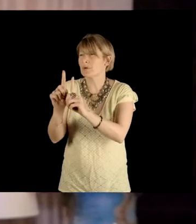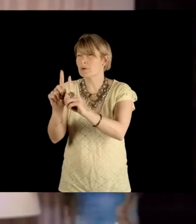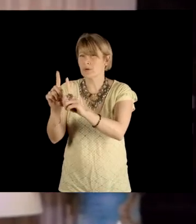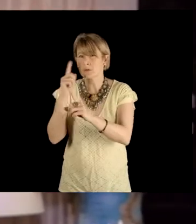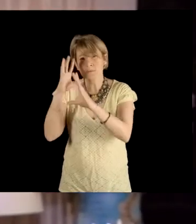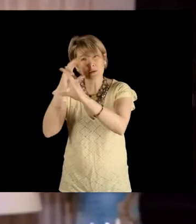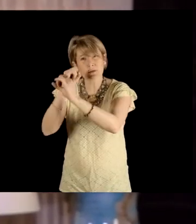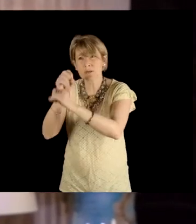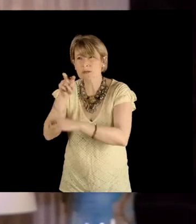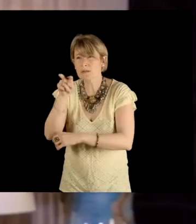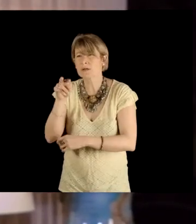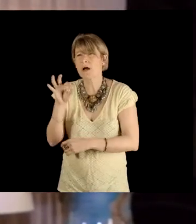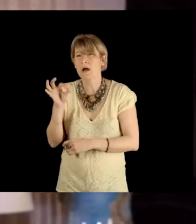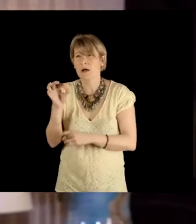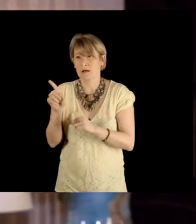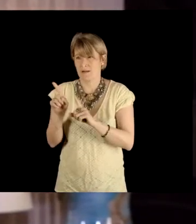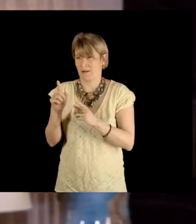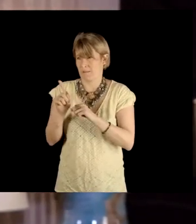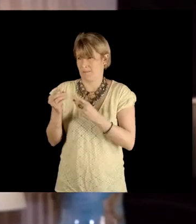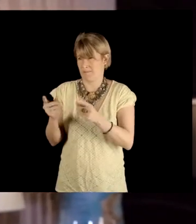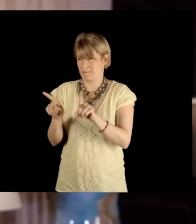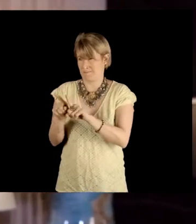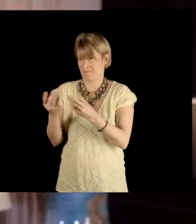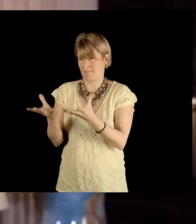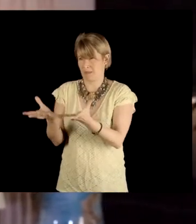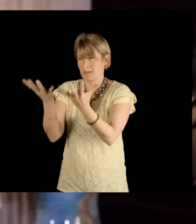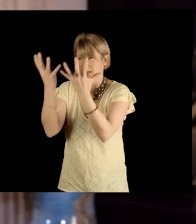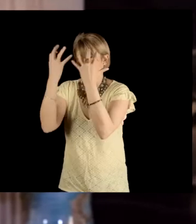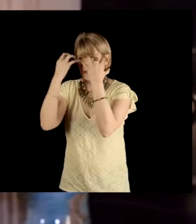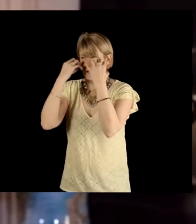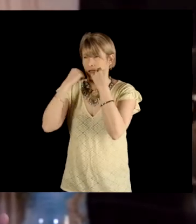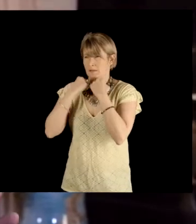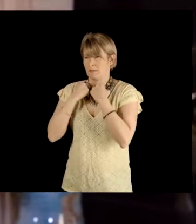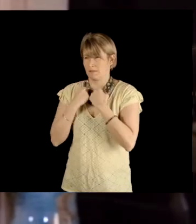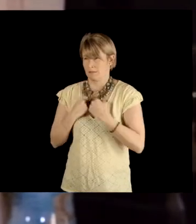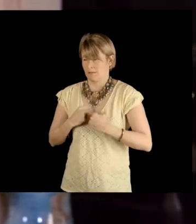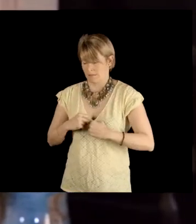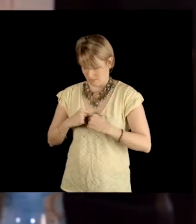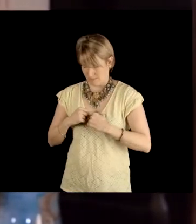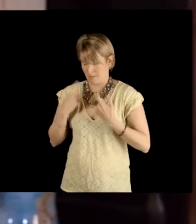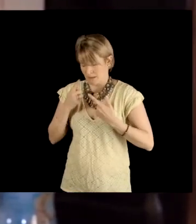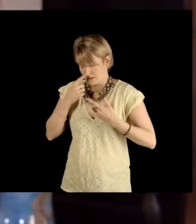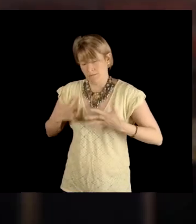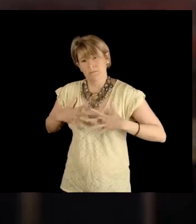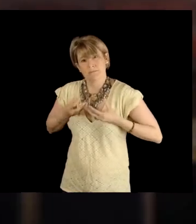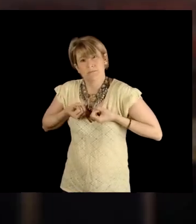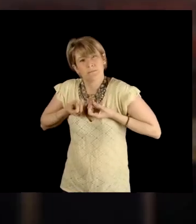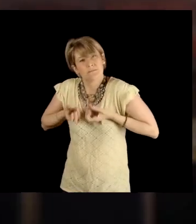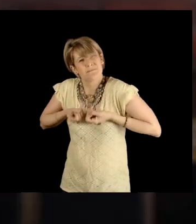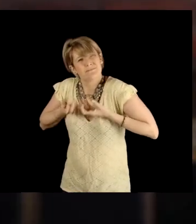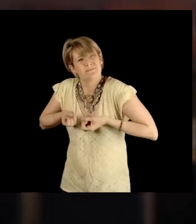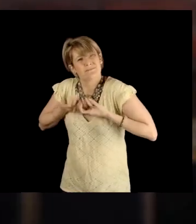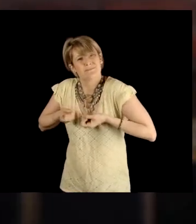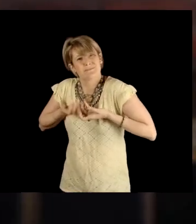see when somebody says, do you know such and such a song? Then